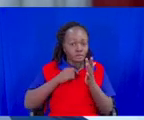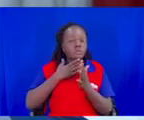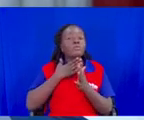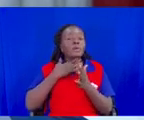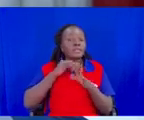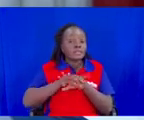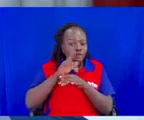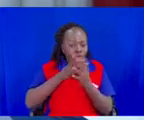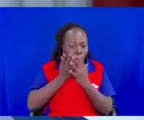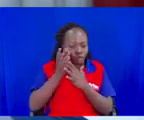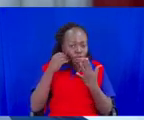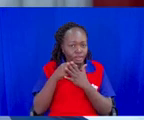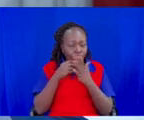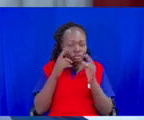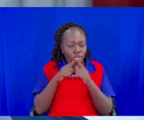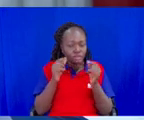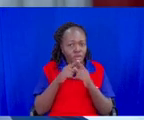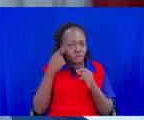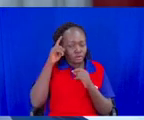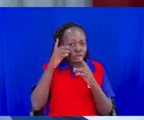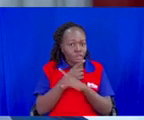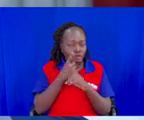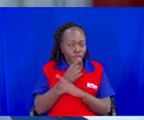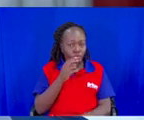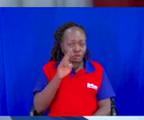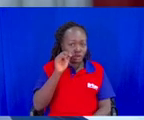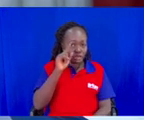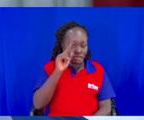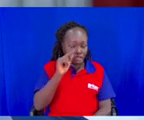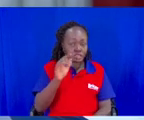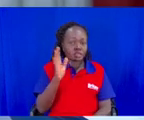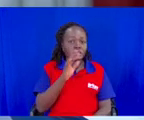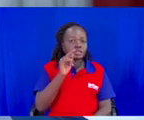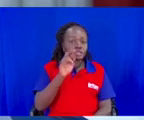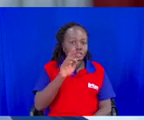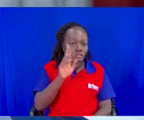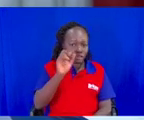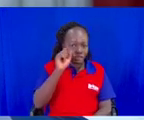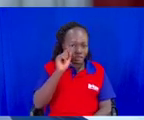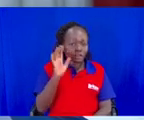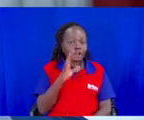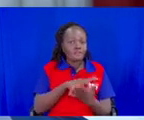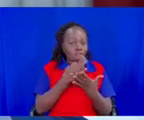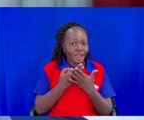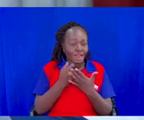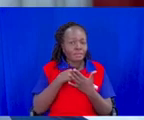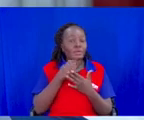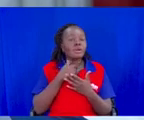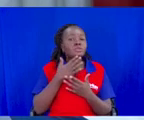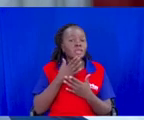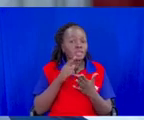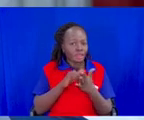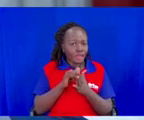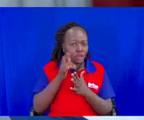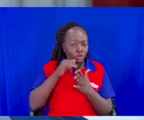the financial statements for the various unit trust funds. I'd like to confirm that we did upload these financial statements on the